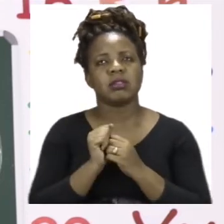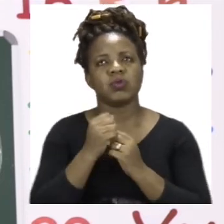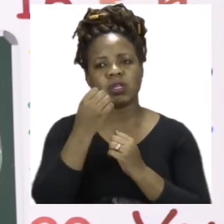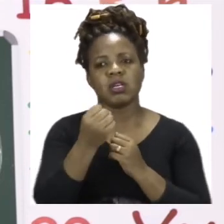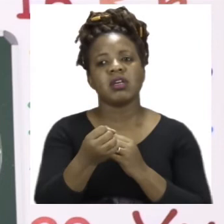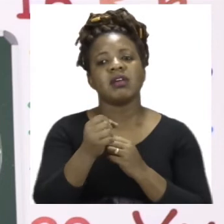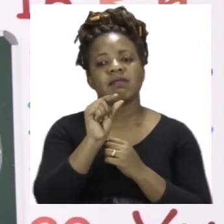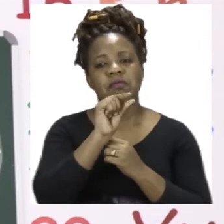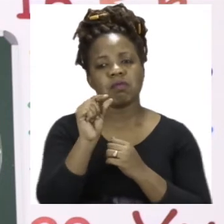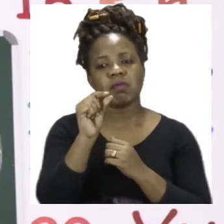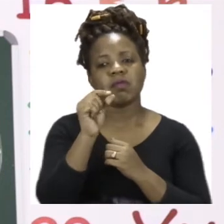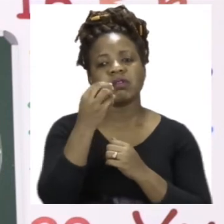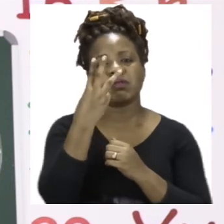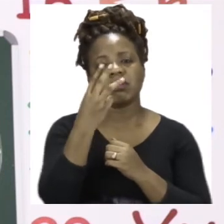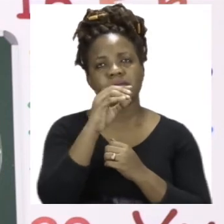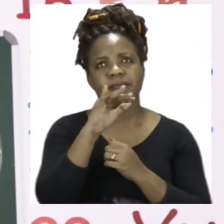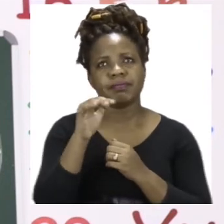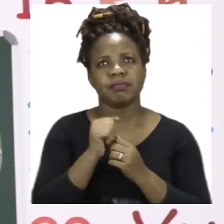will use